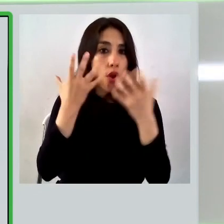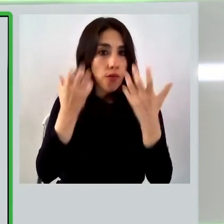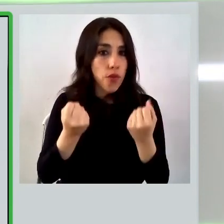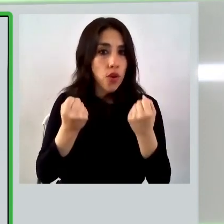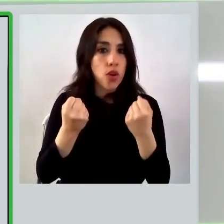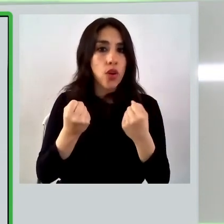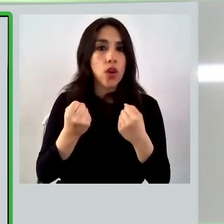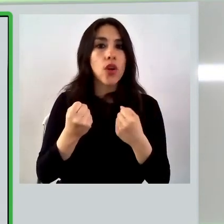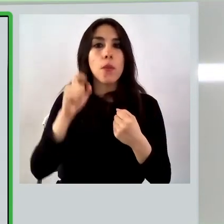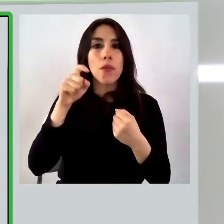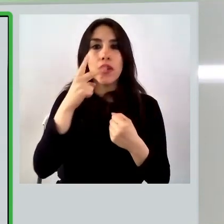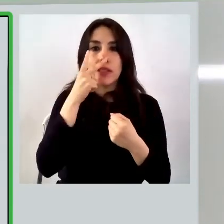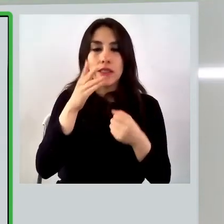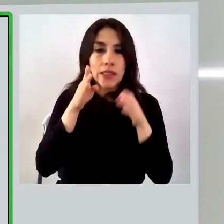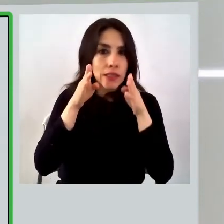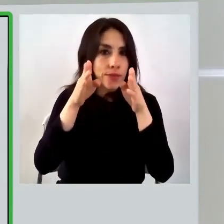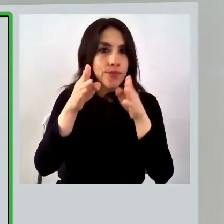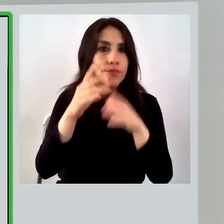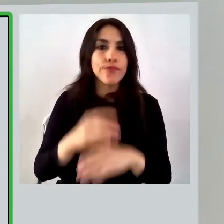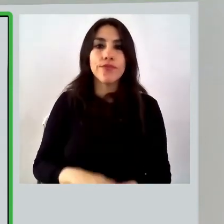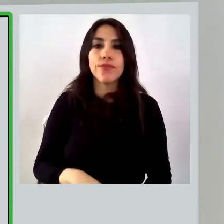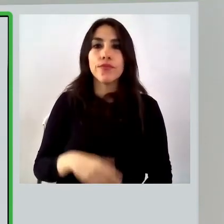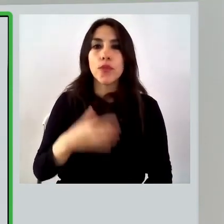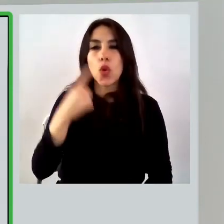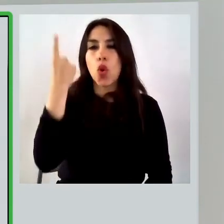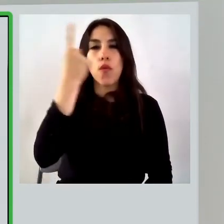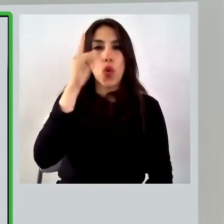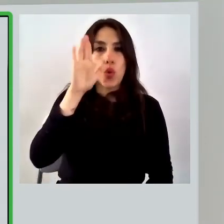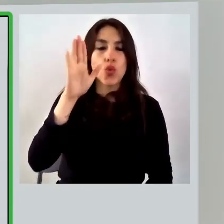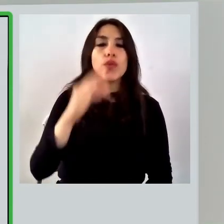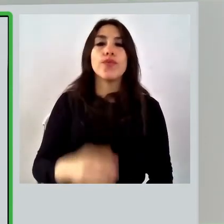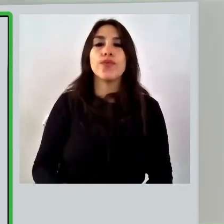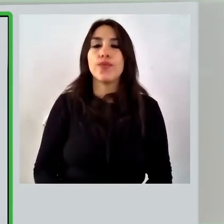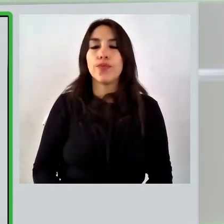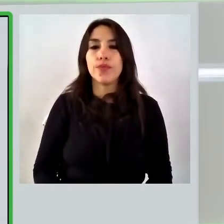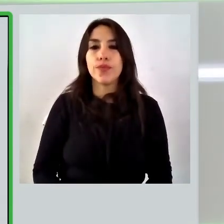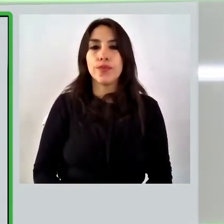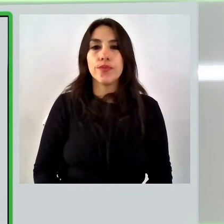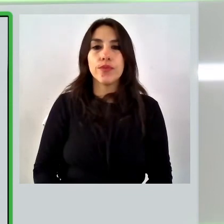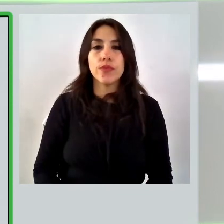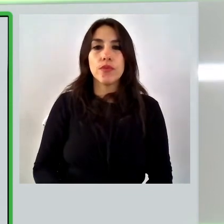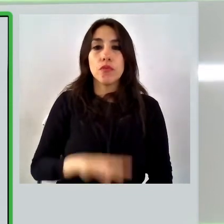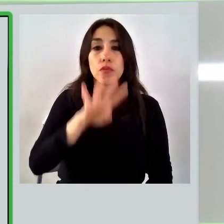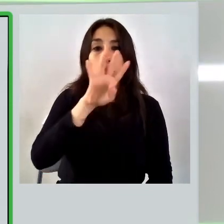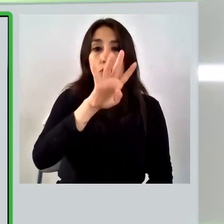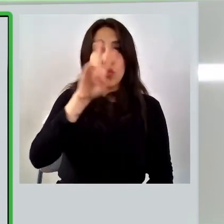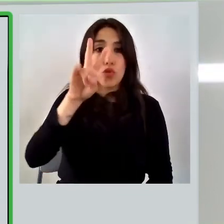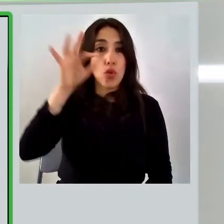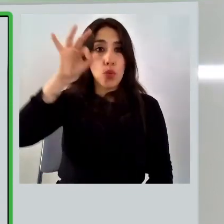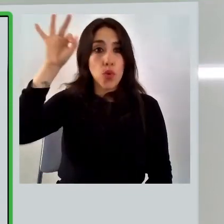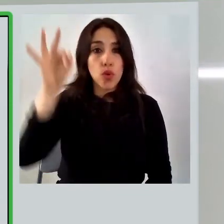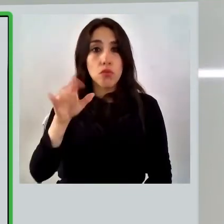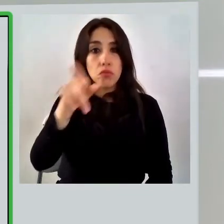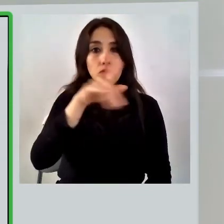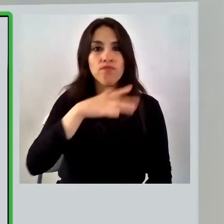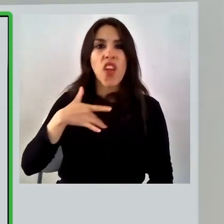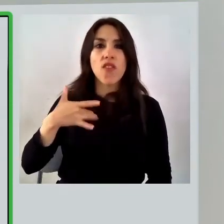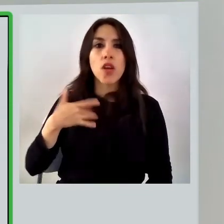feel excluded. And by excluded, we mean ignored or with no voice in the